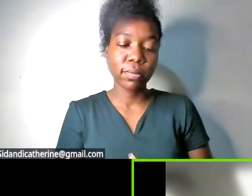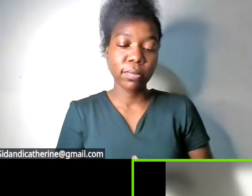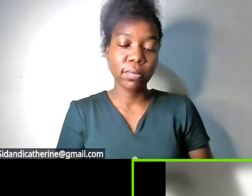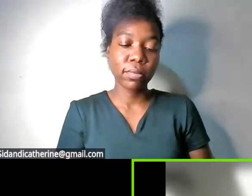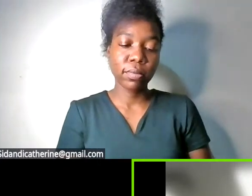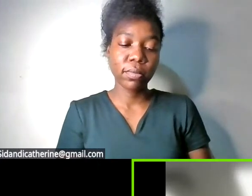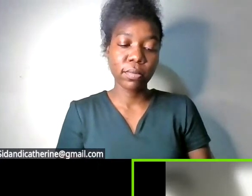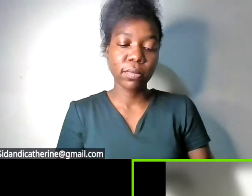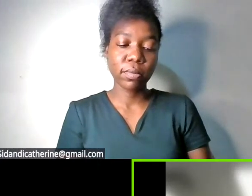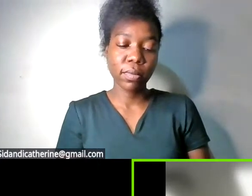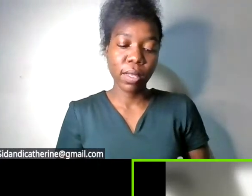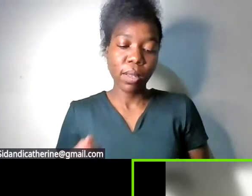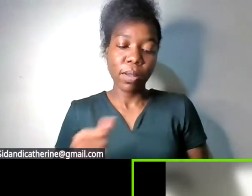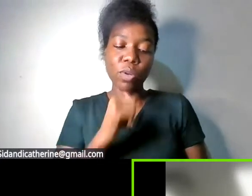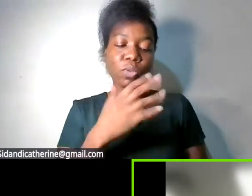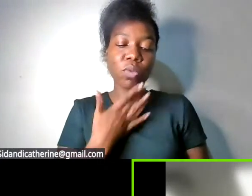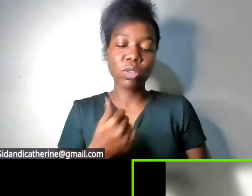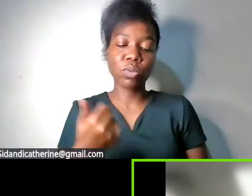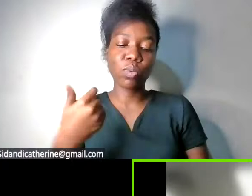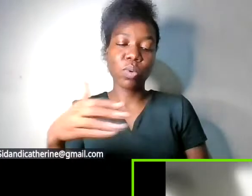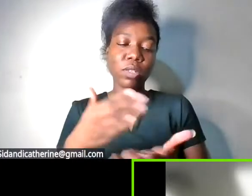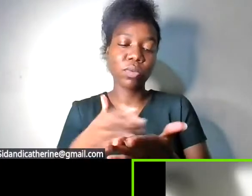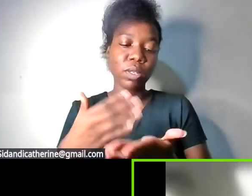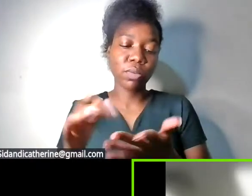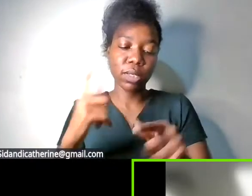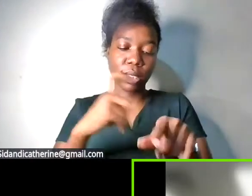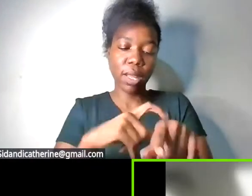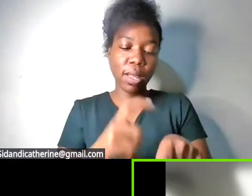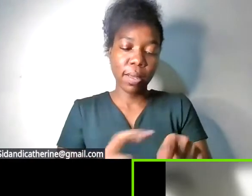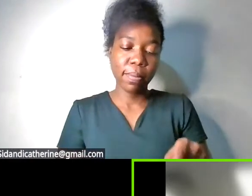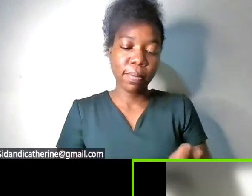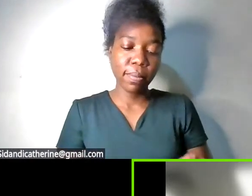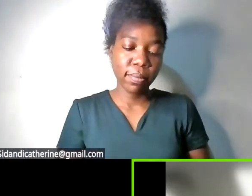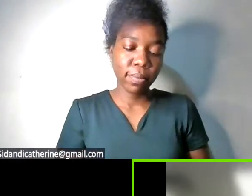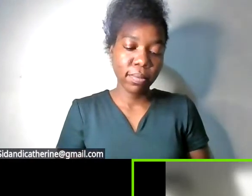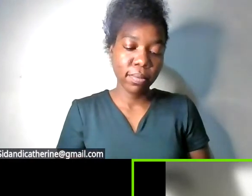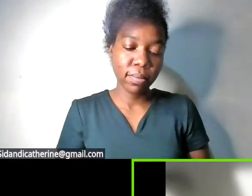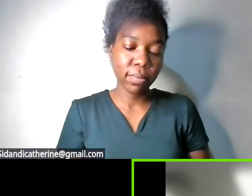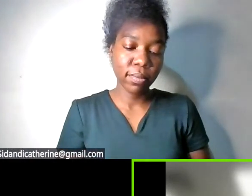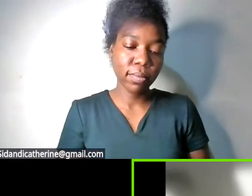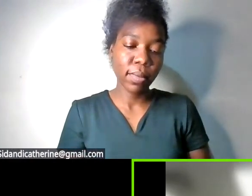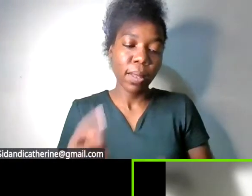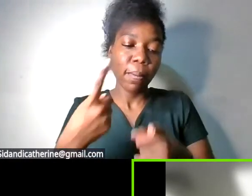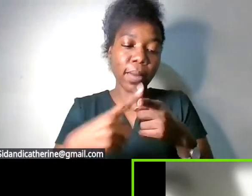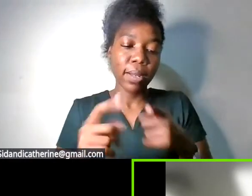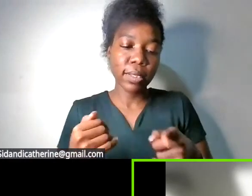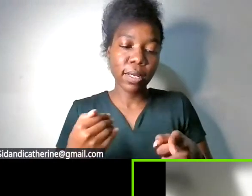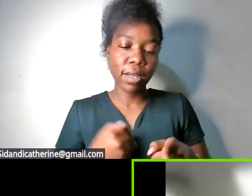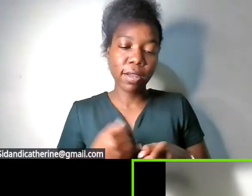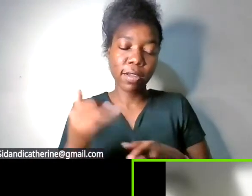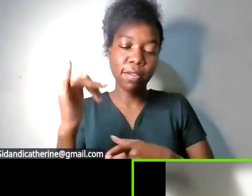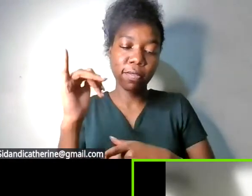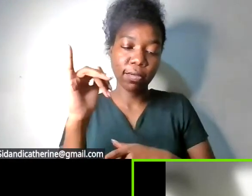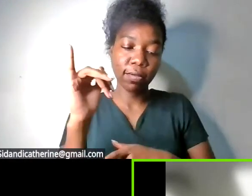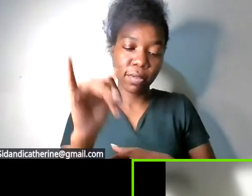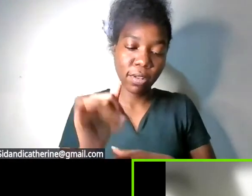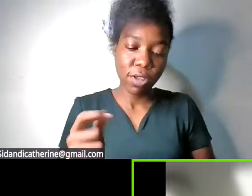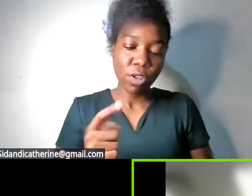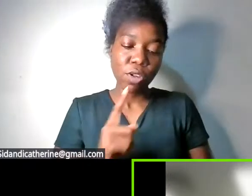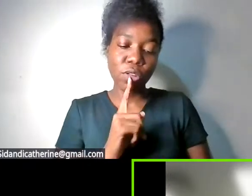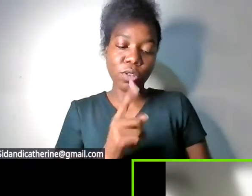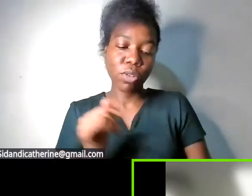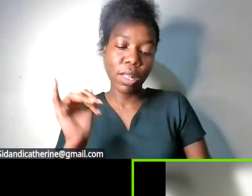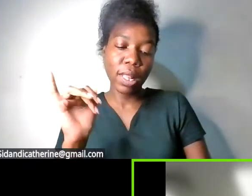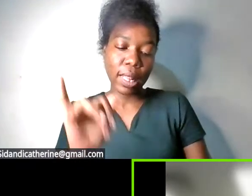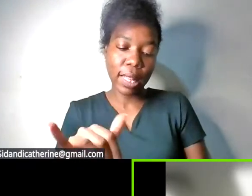to Ernest to talk a little bit more about why Taiyi is a good choice as well. Again, these are, I'm just